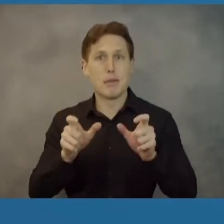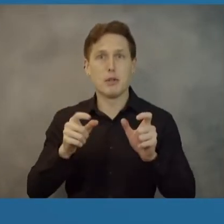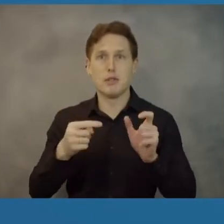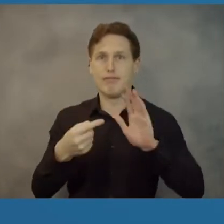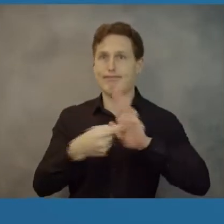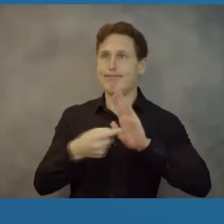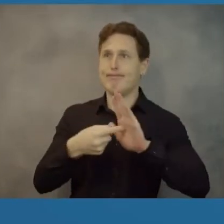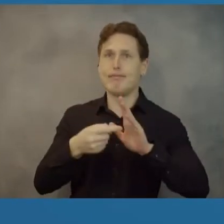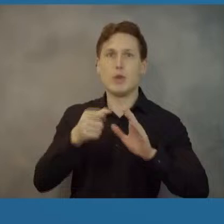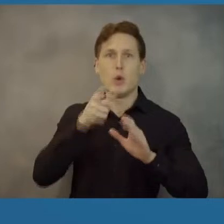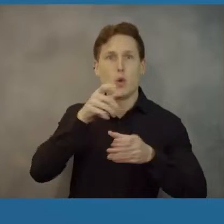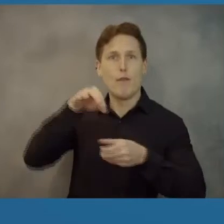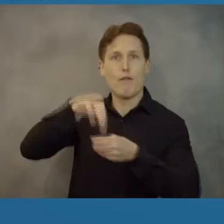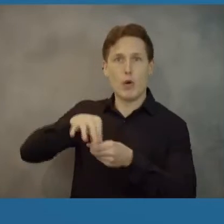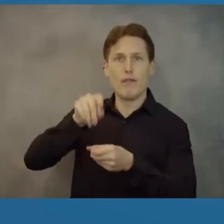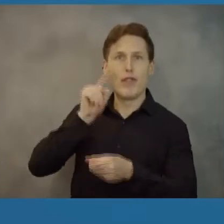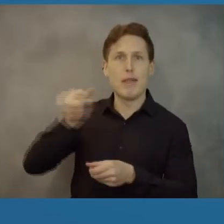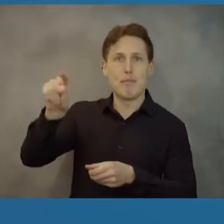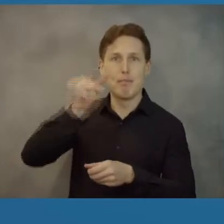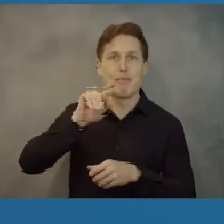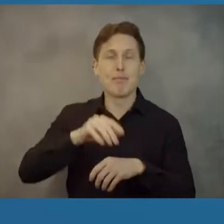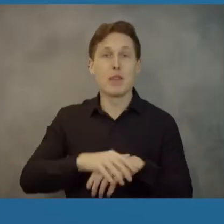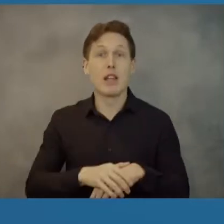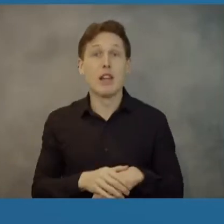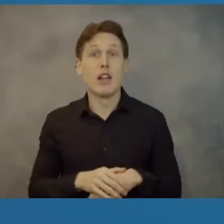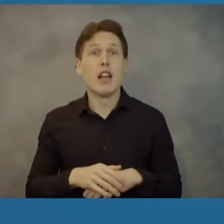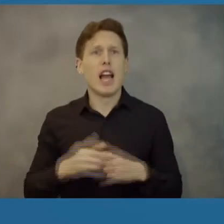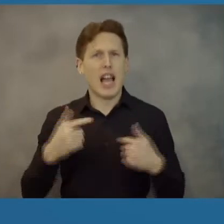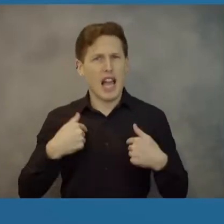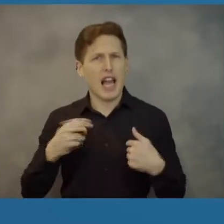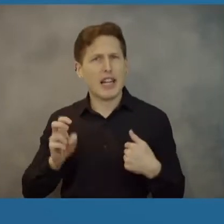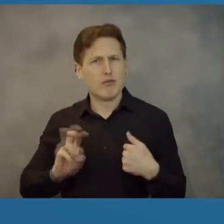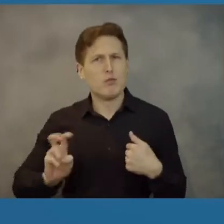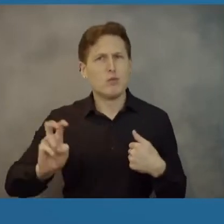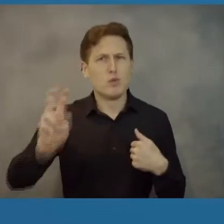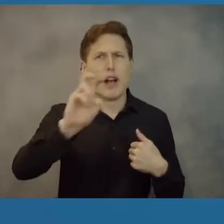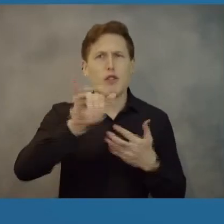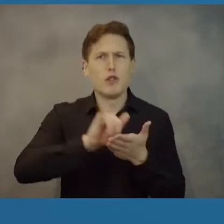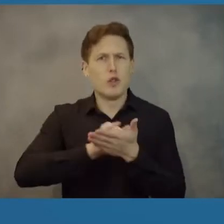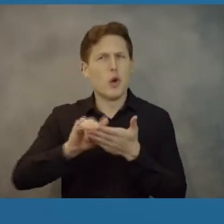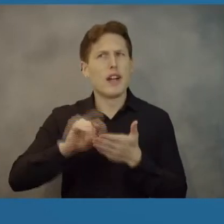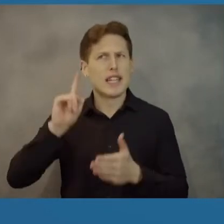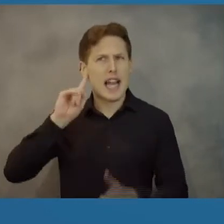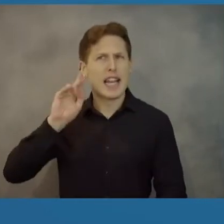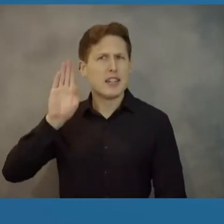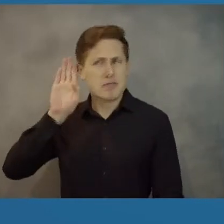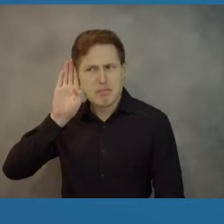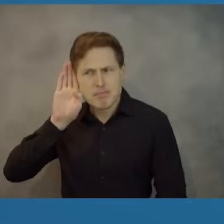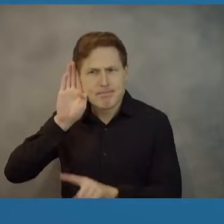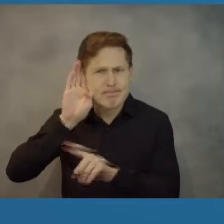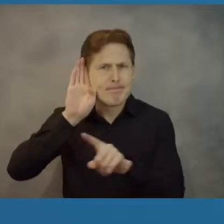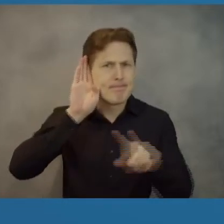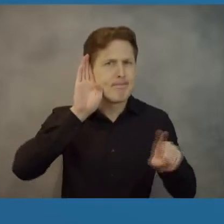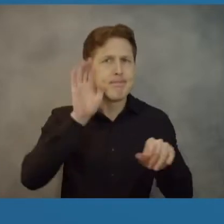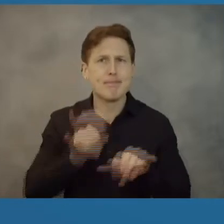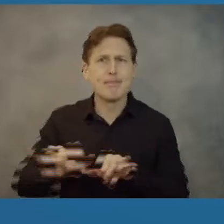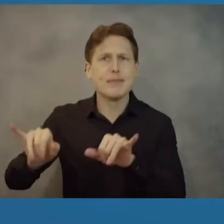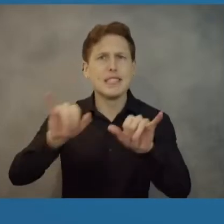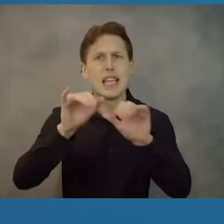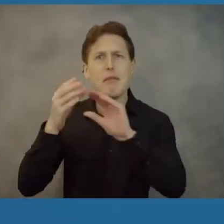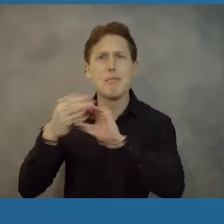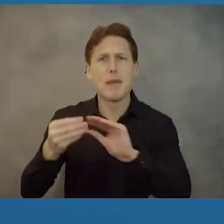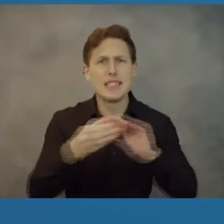travels across the state, I heard the same message from New Yorkers over and over and over. They're struggling so much with the rising cost of